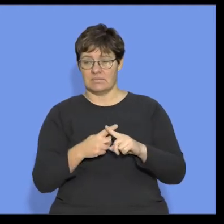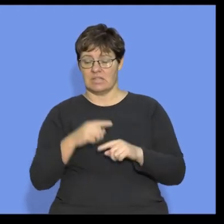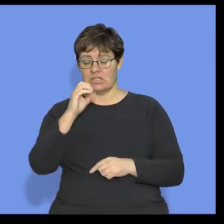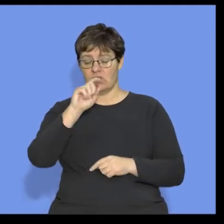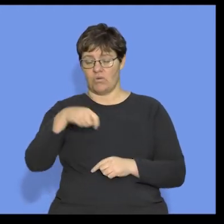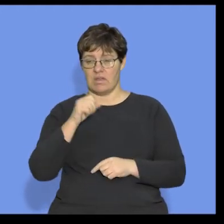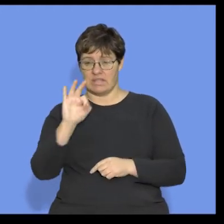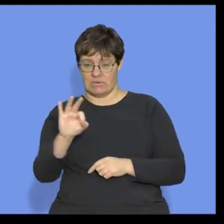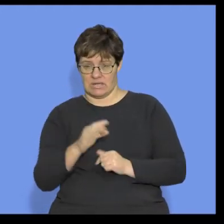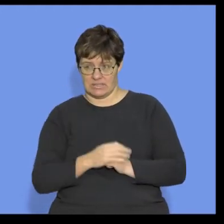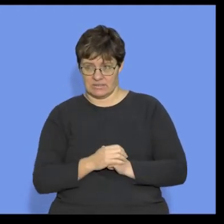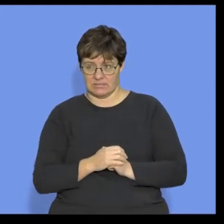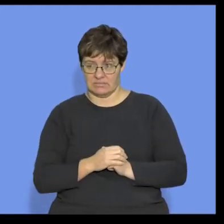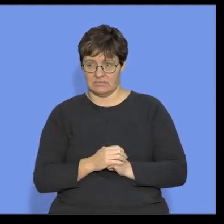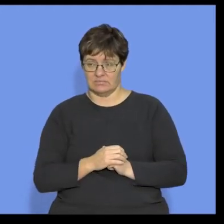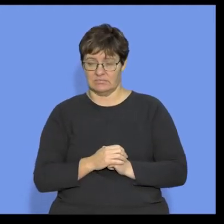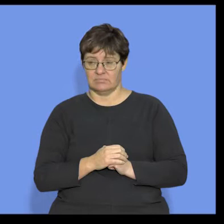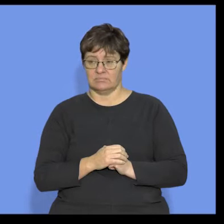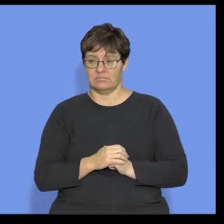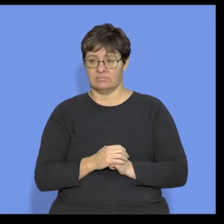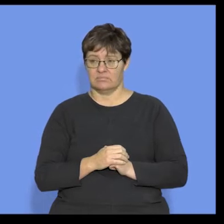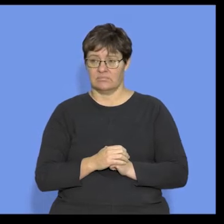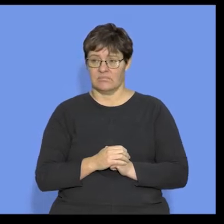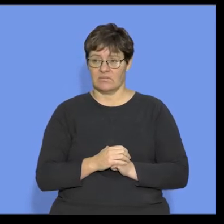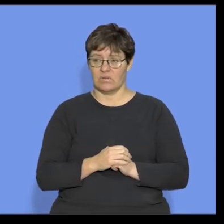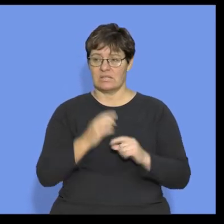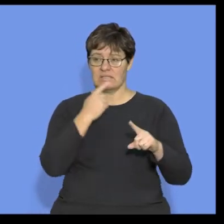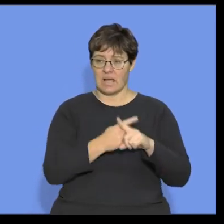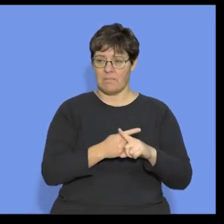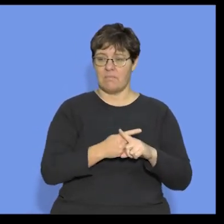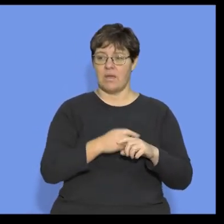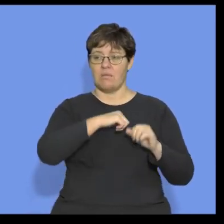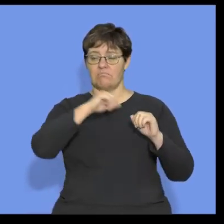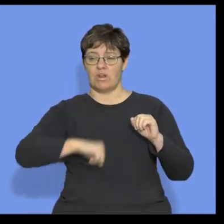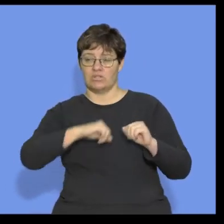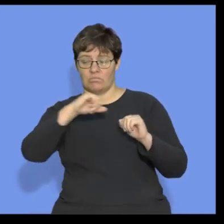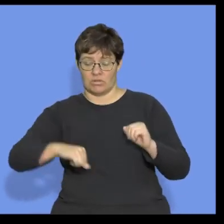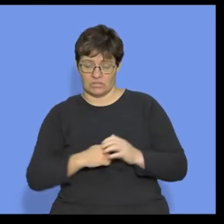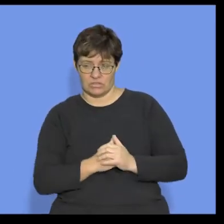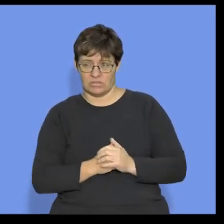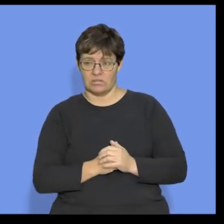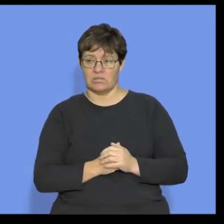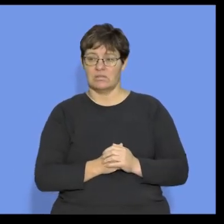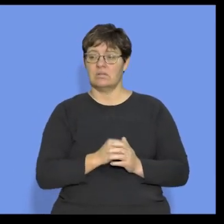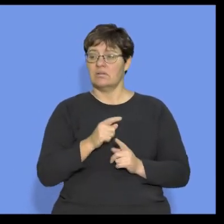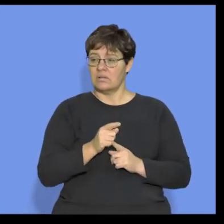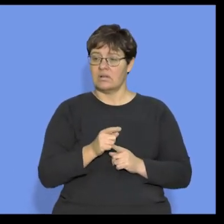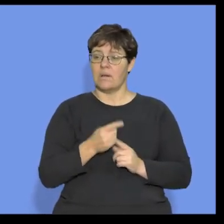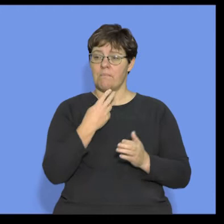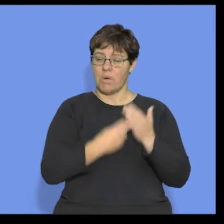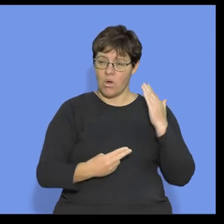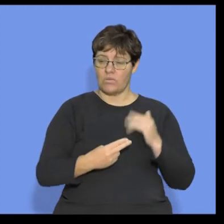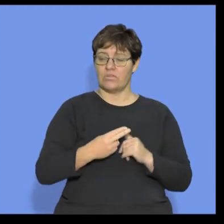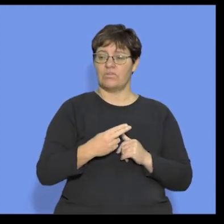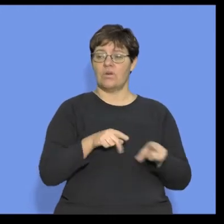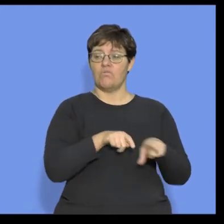by 0.3. Okay? So we just multiply your branches. Then Thabo wins a race and